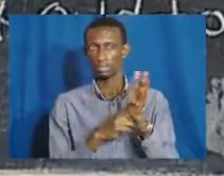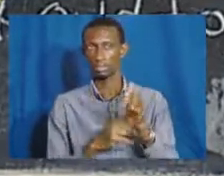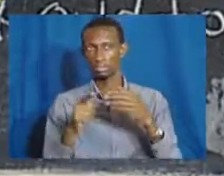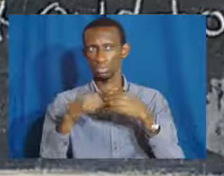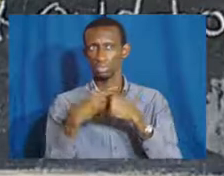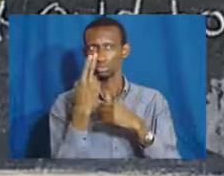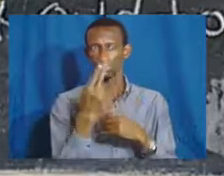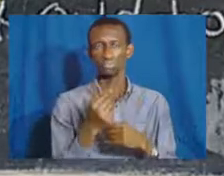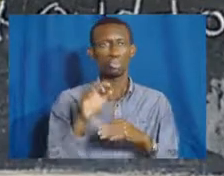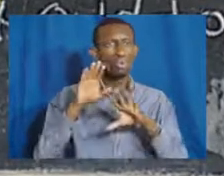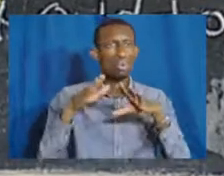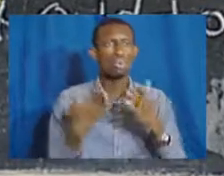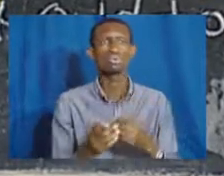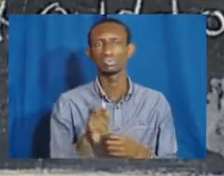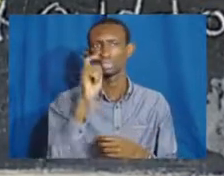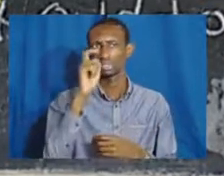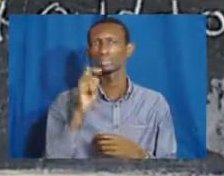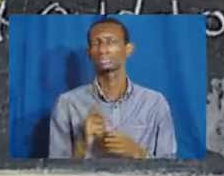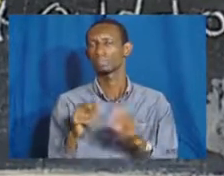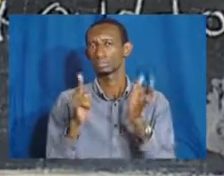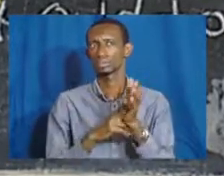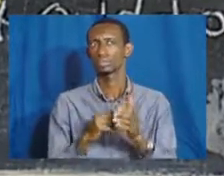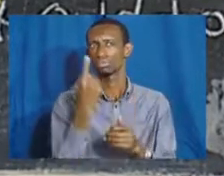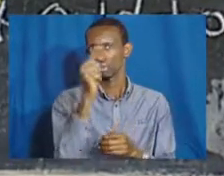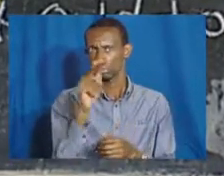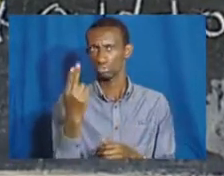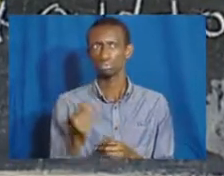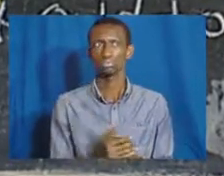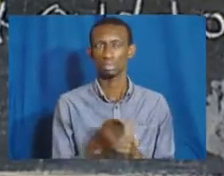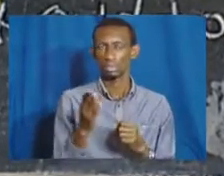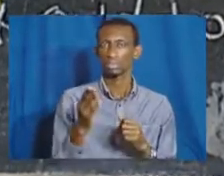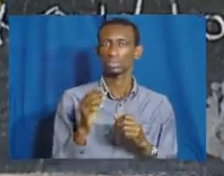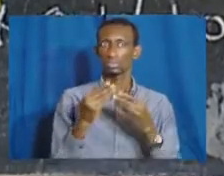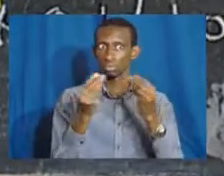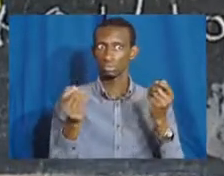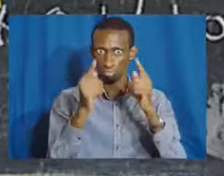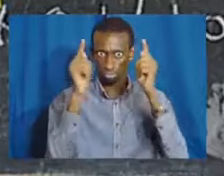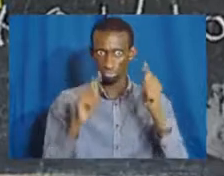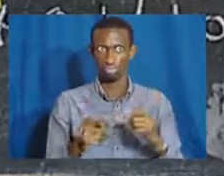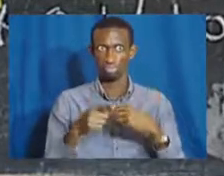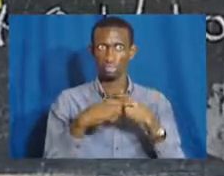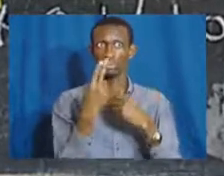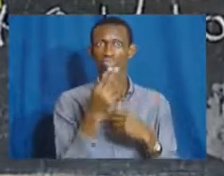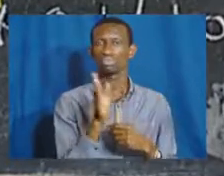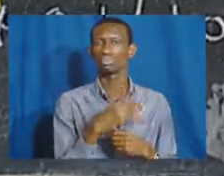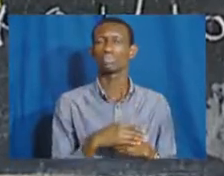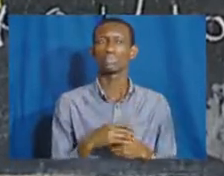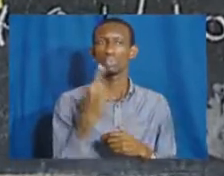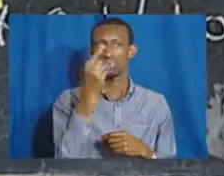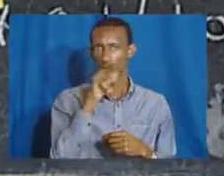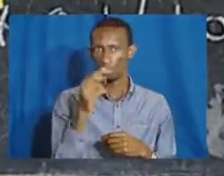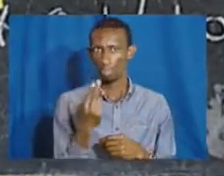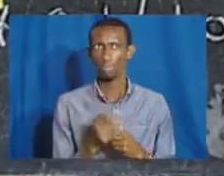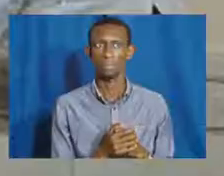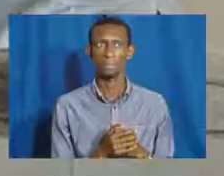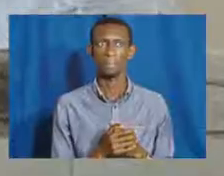and here x is equal to a half. So the solution is minus 2 and a half. And the